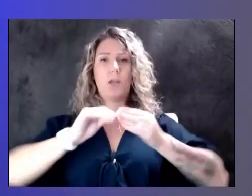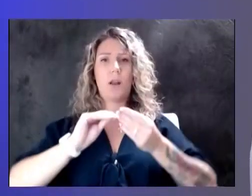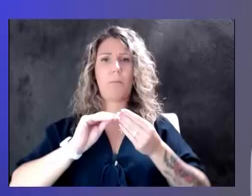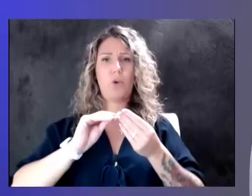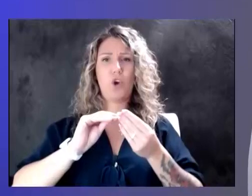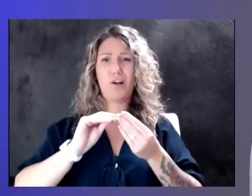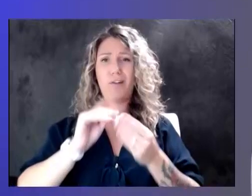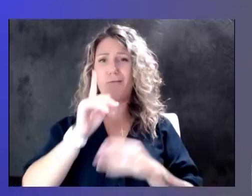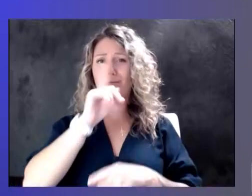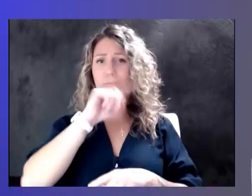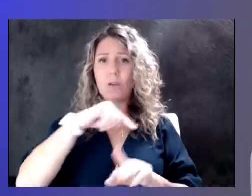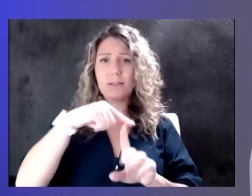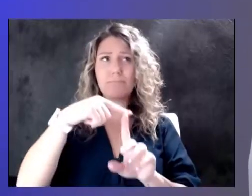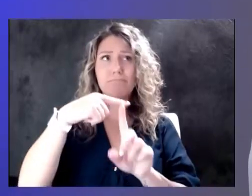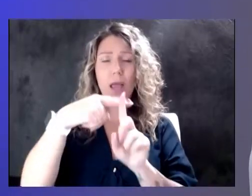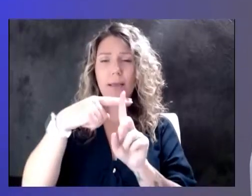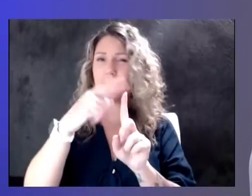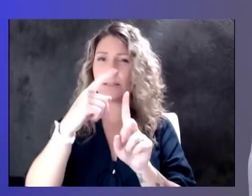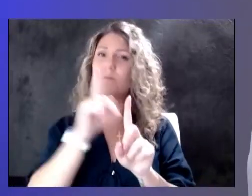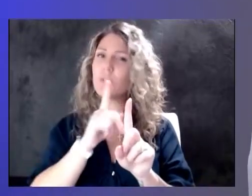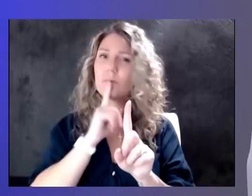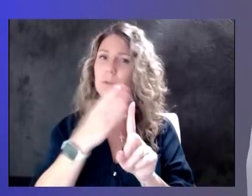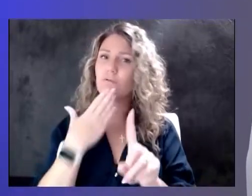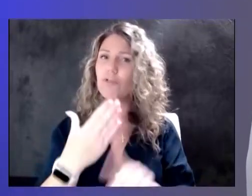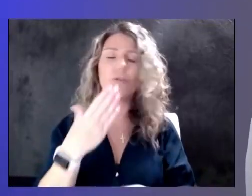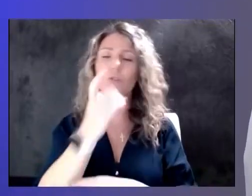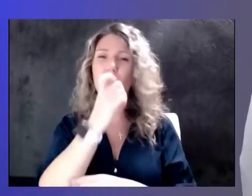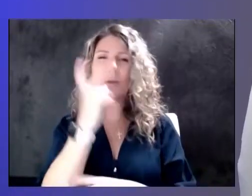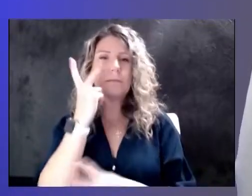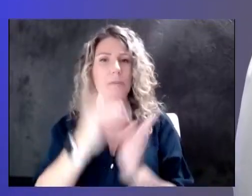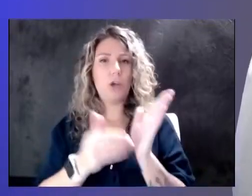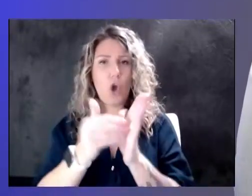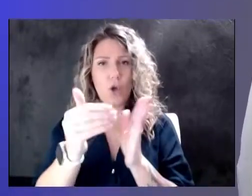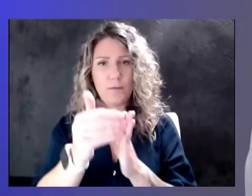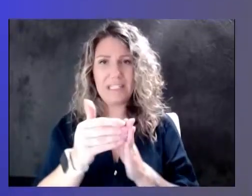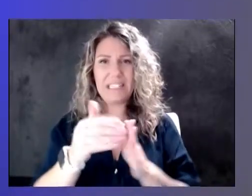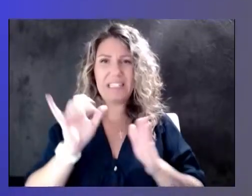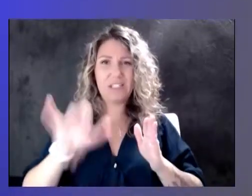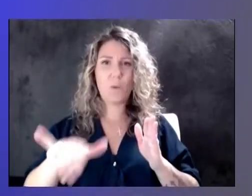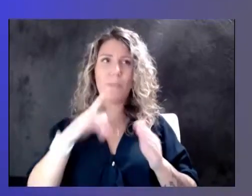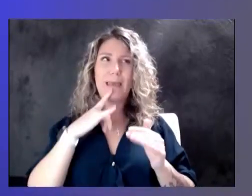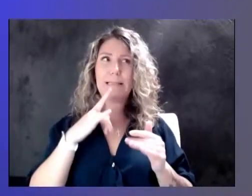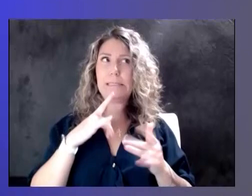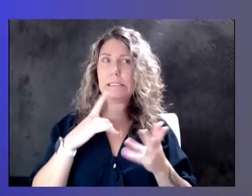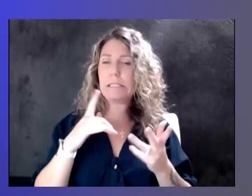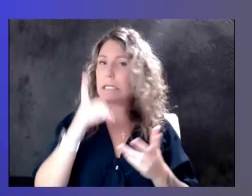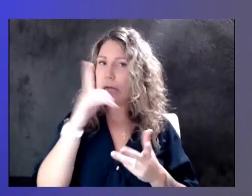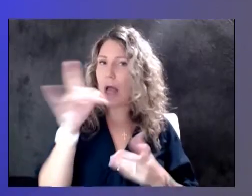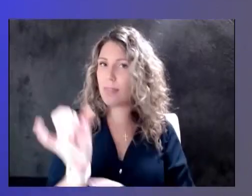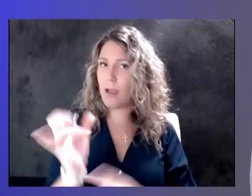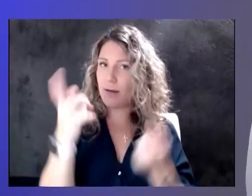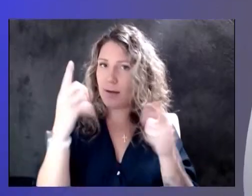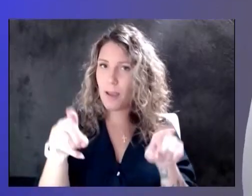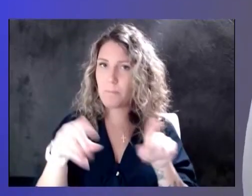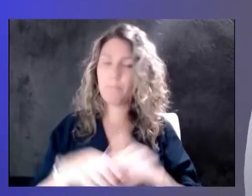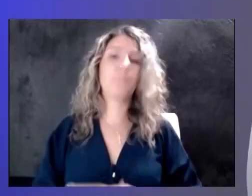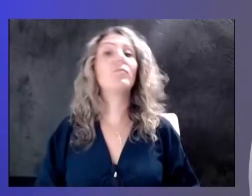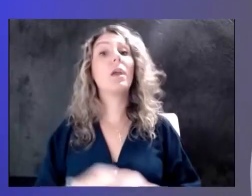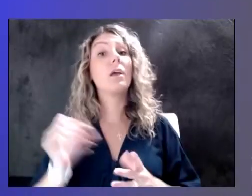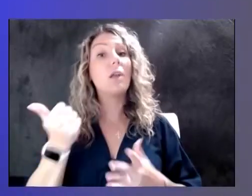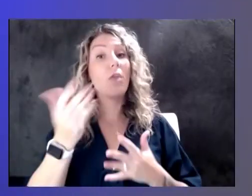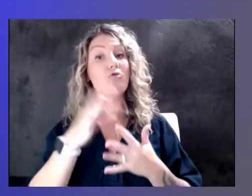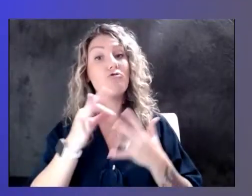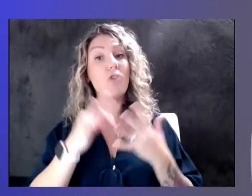really good. We don't see a lot of false positives. So I think that's probably the least likely outcome here. Okay. Another option is if you took the